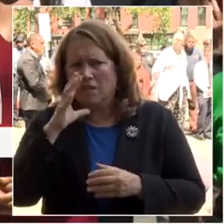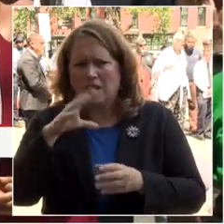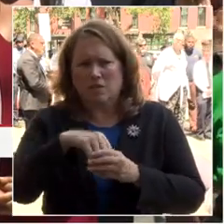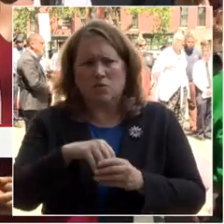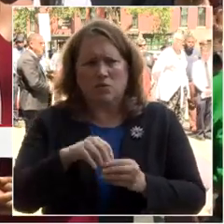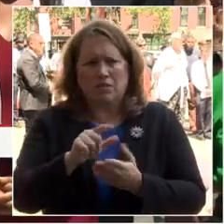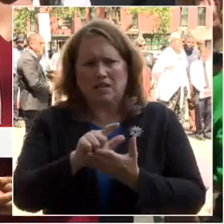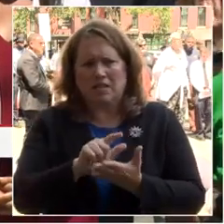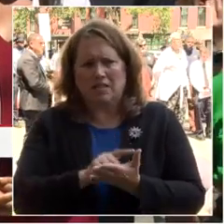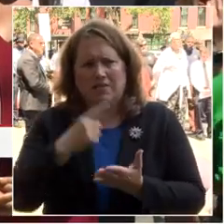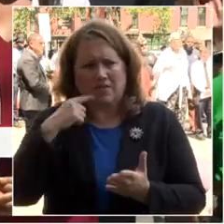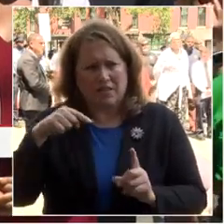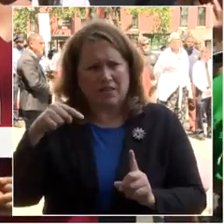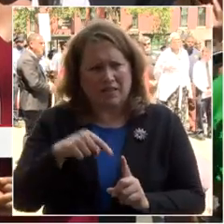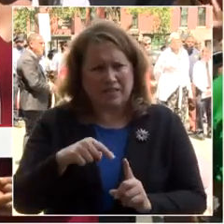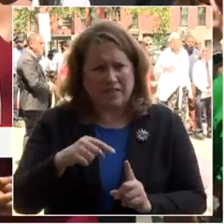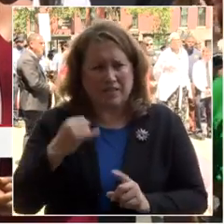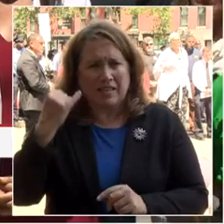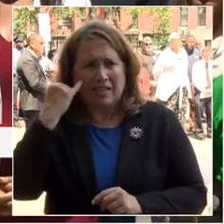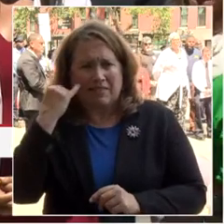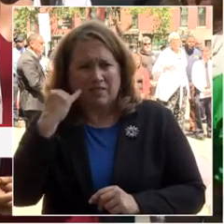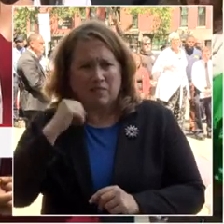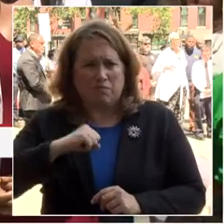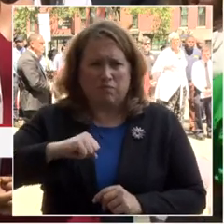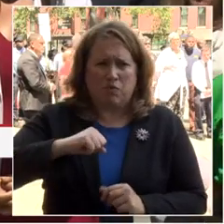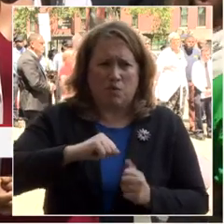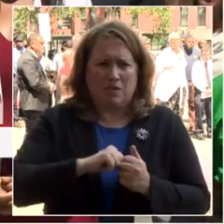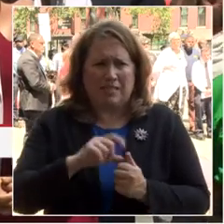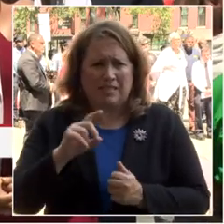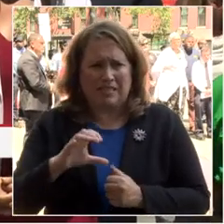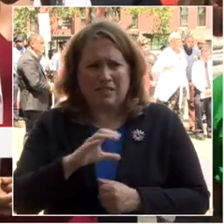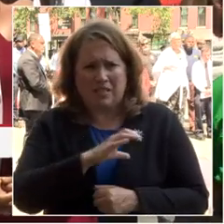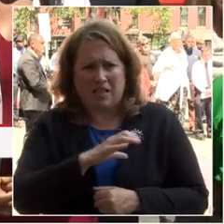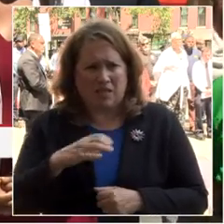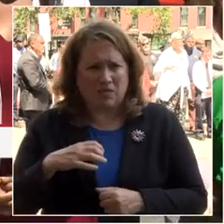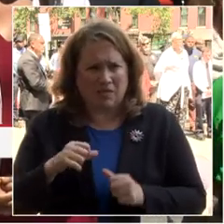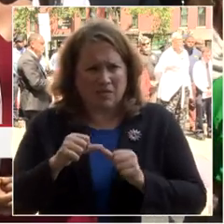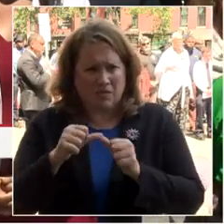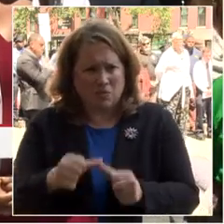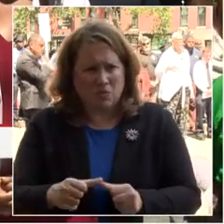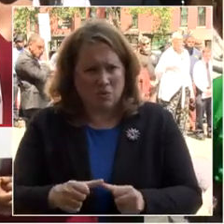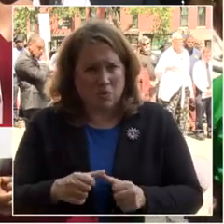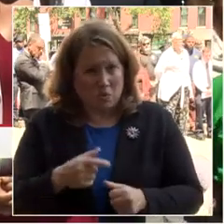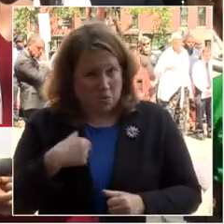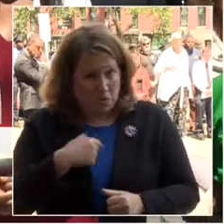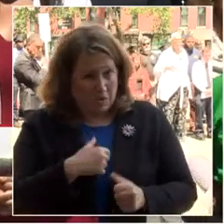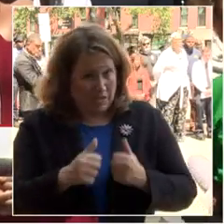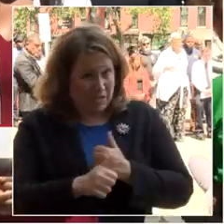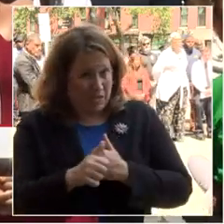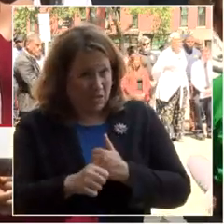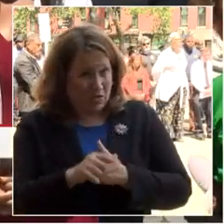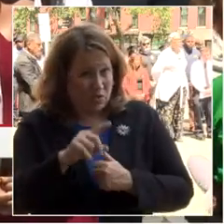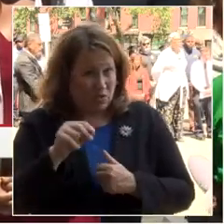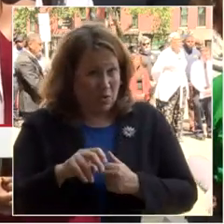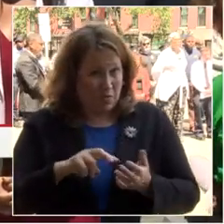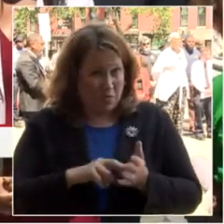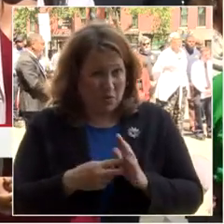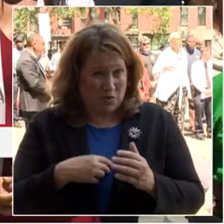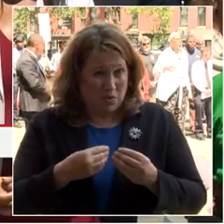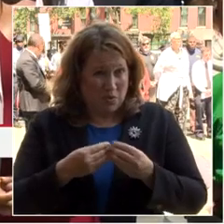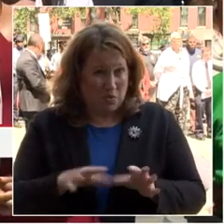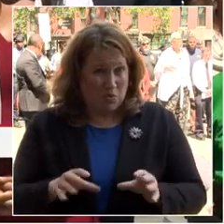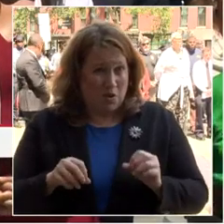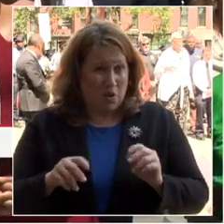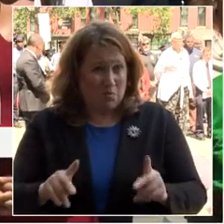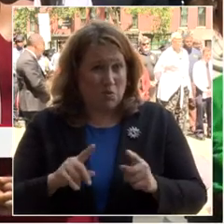the standoff with members of DC Council continues, are we in a danger zone where the city could lose the opportunity to